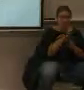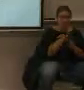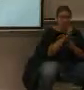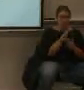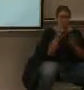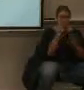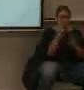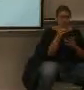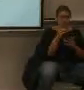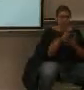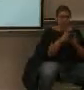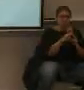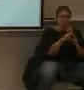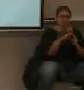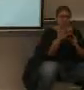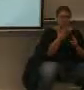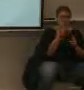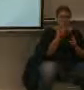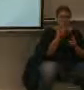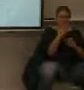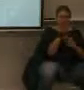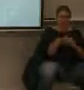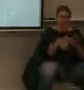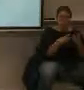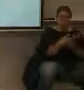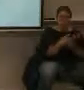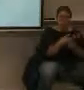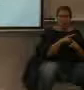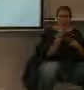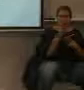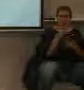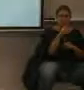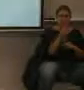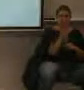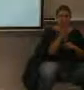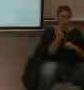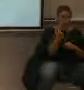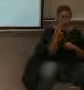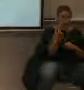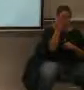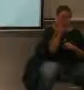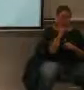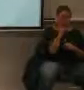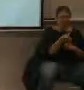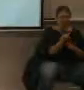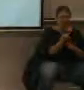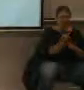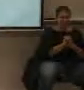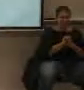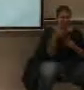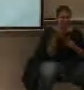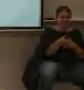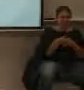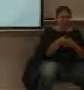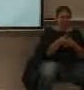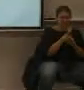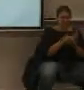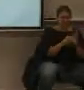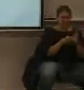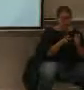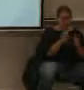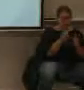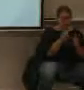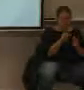Midwest. I don't know, he was known worldwide. But one of the questions was, why is it that the fishes in the Kansas River